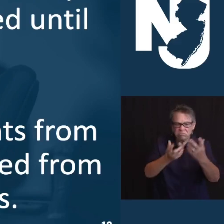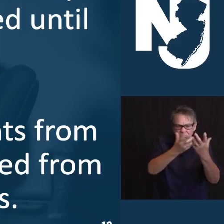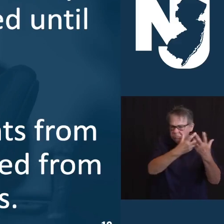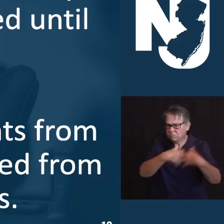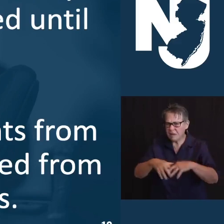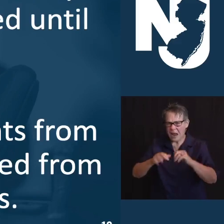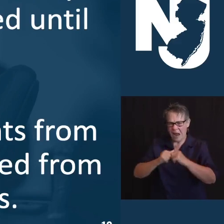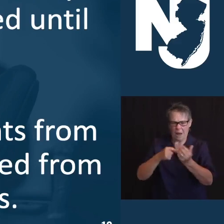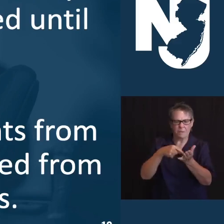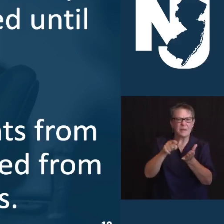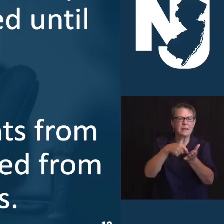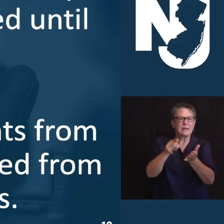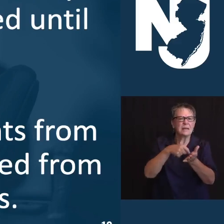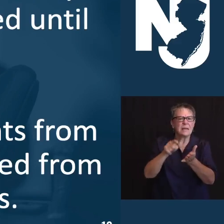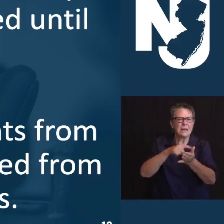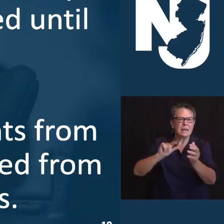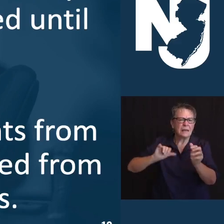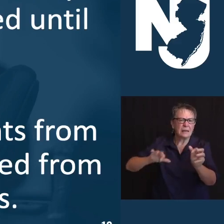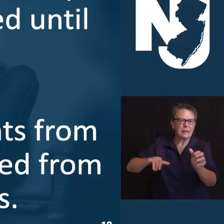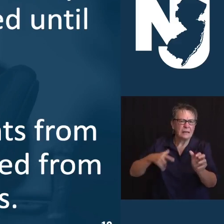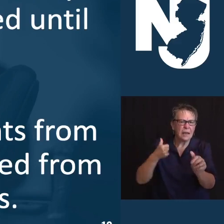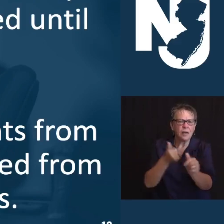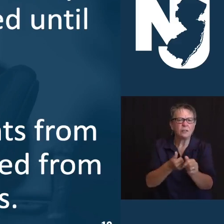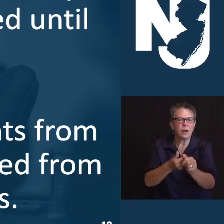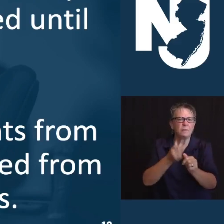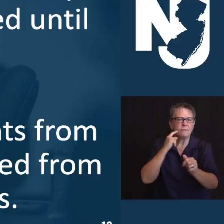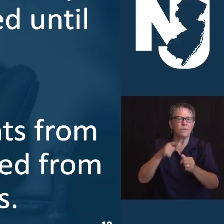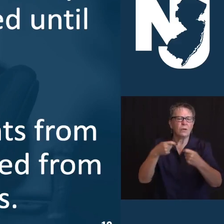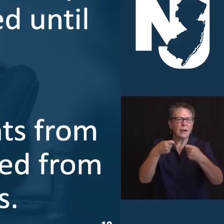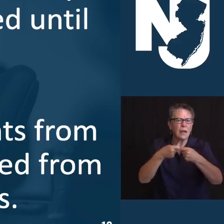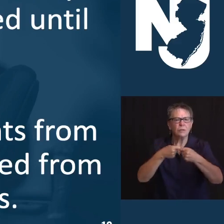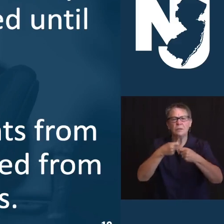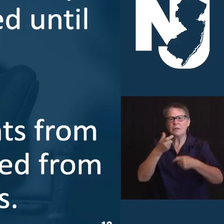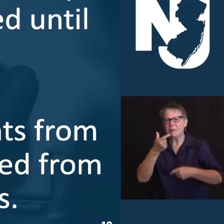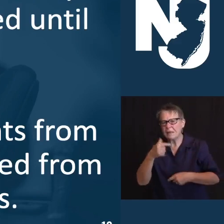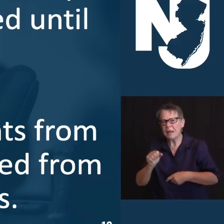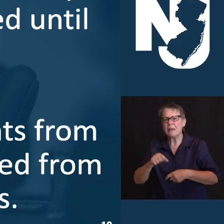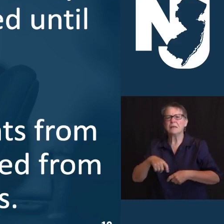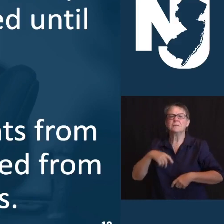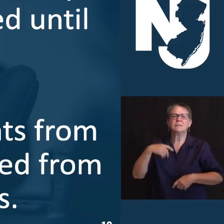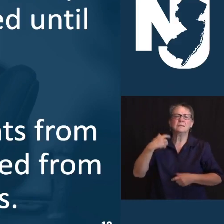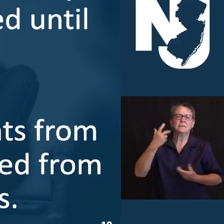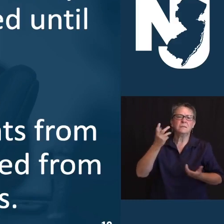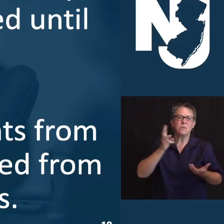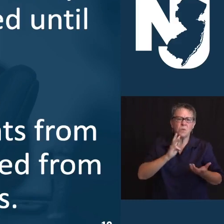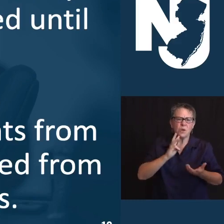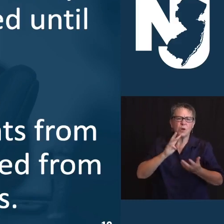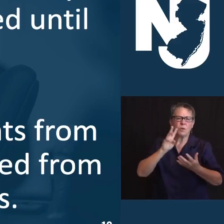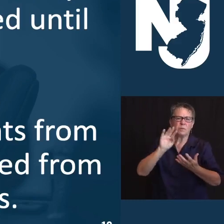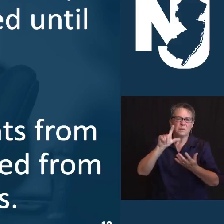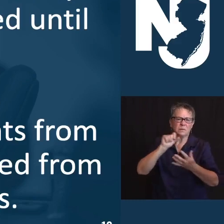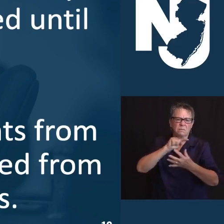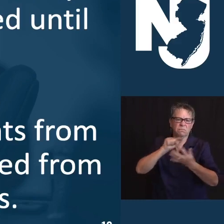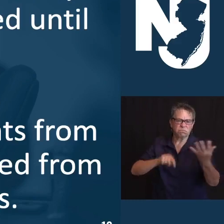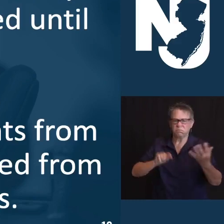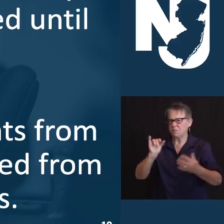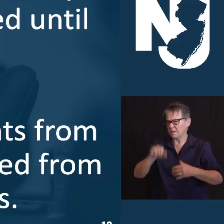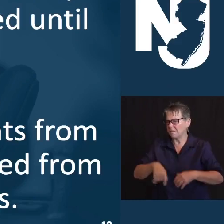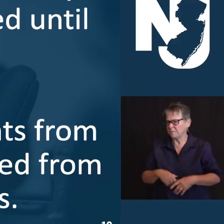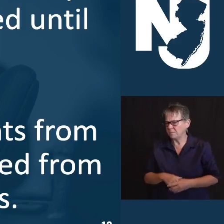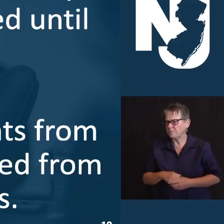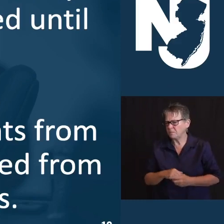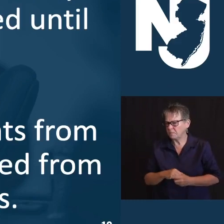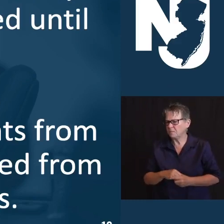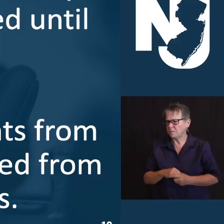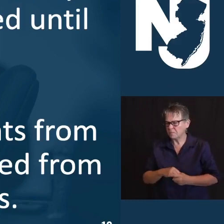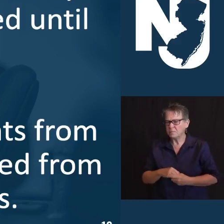your provider for details and to sign up for this program. I also want to thank PSE&G for its efforts to reimburse